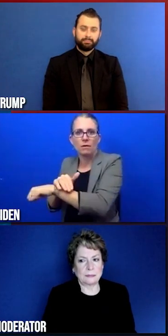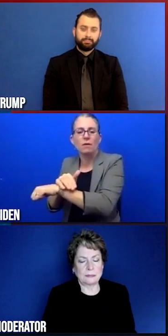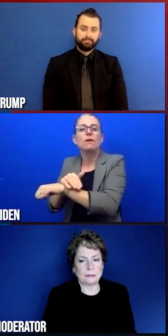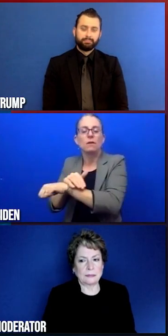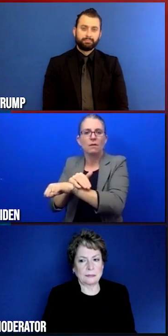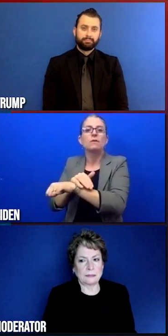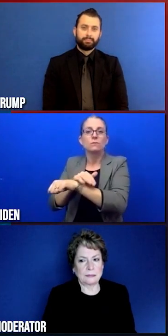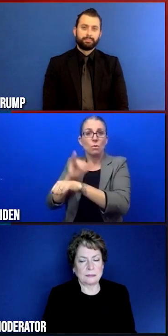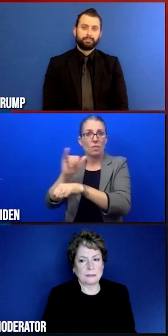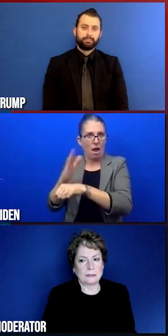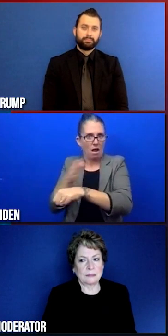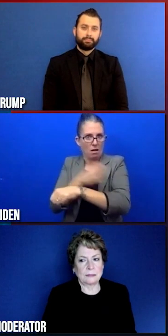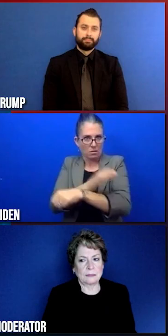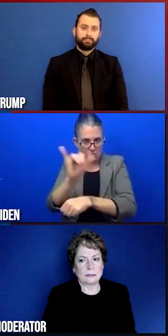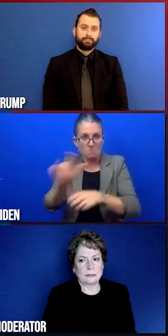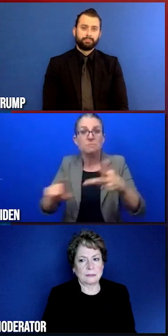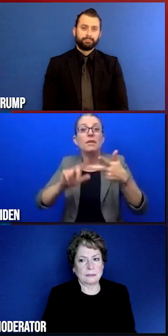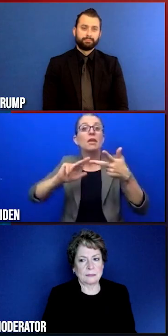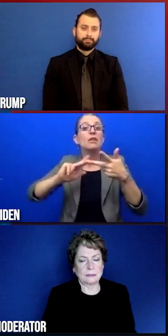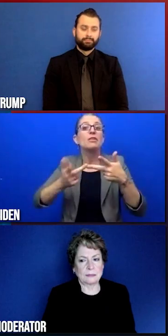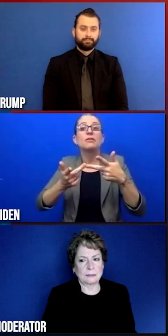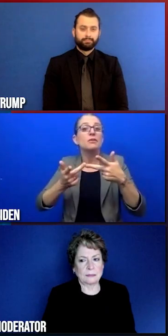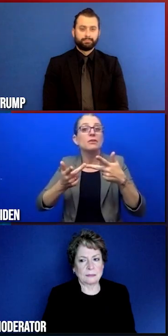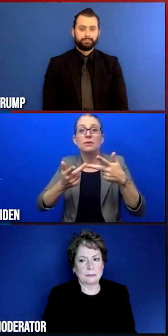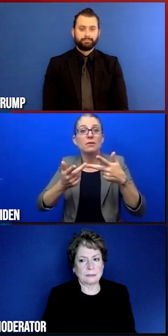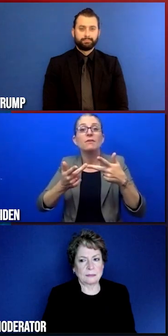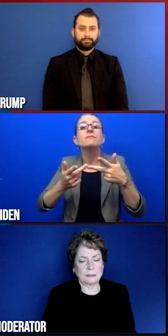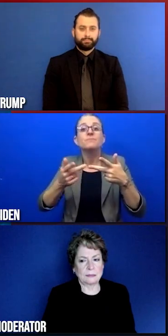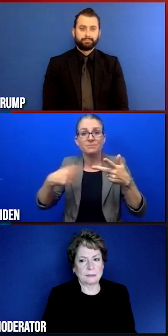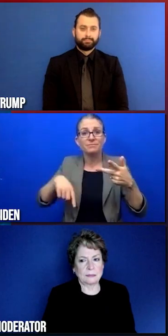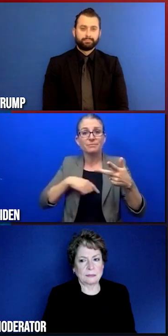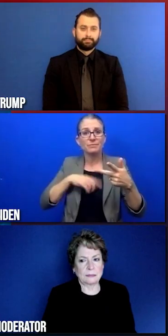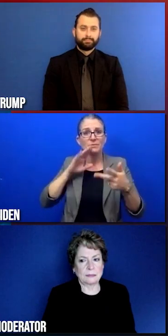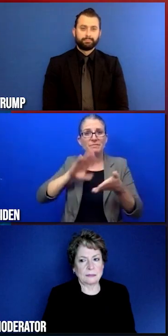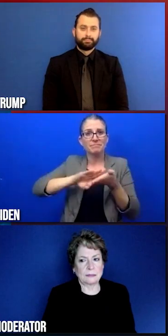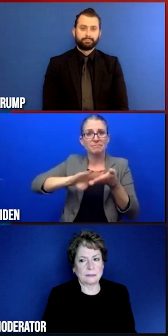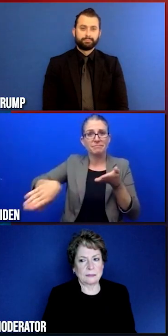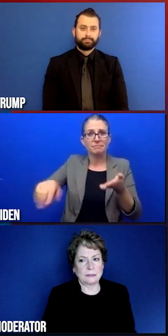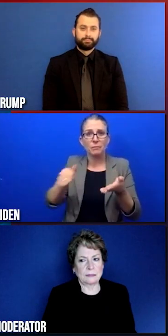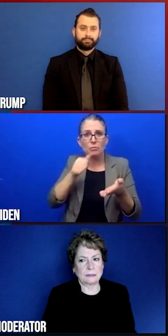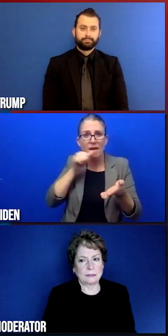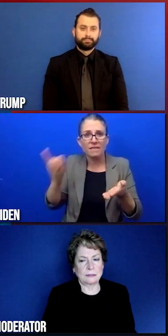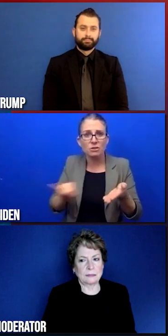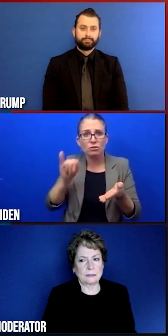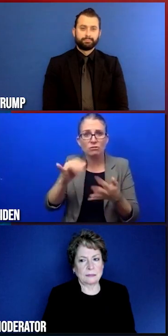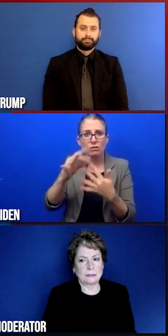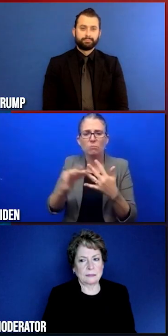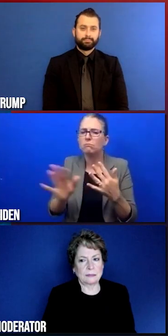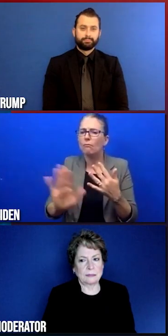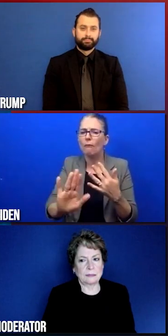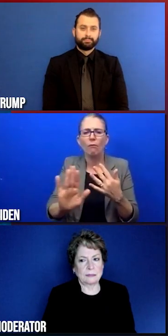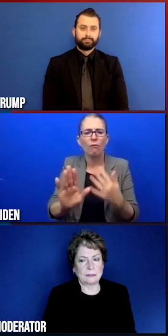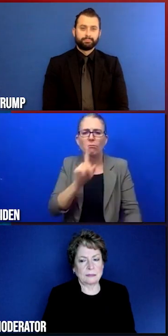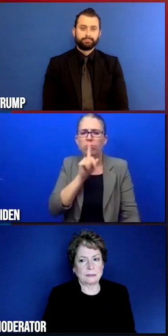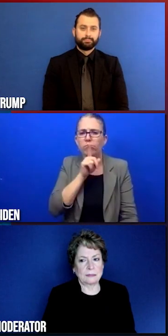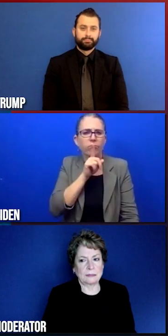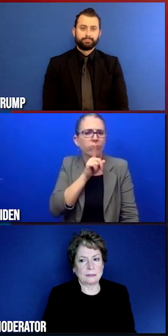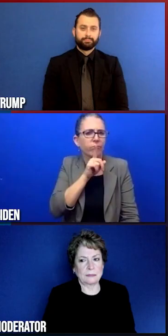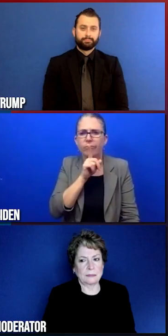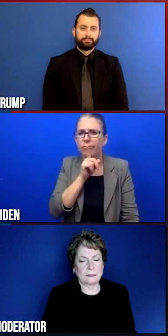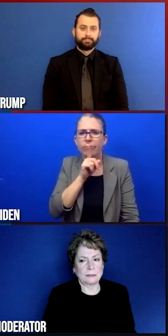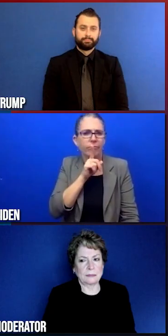the reason why I had such a fight with 20 candidates for the nomination was I support